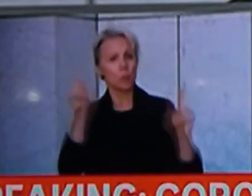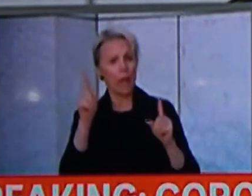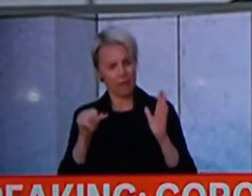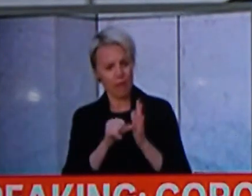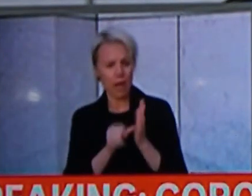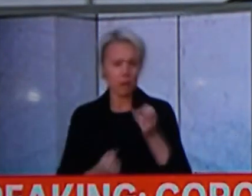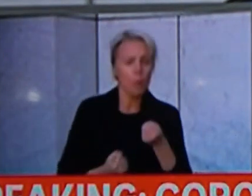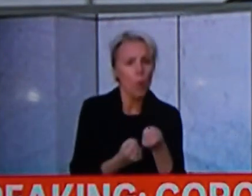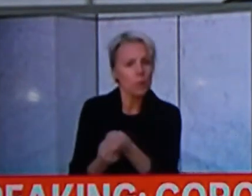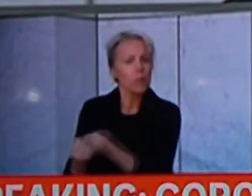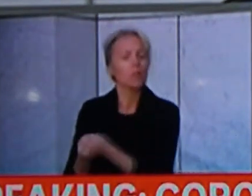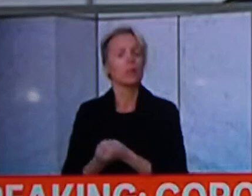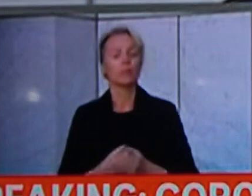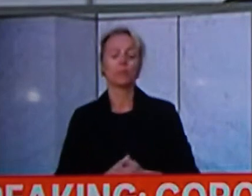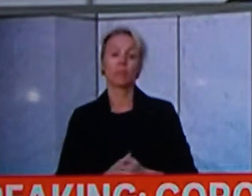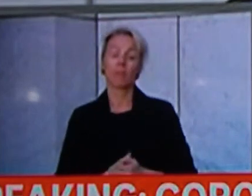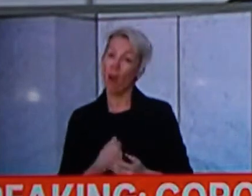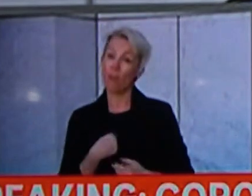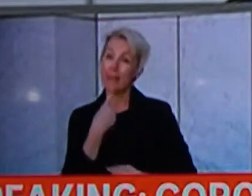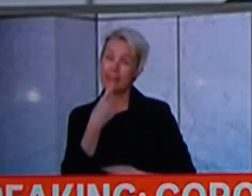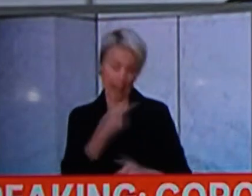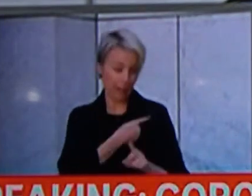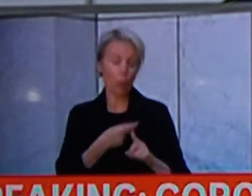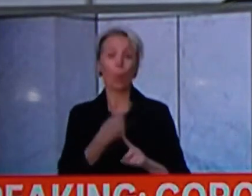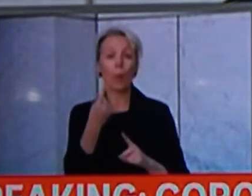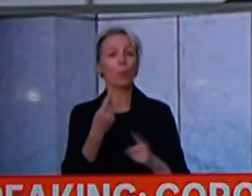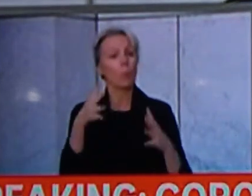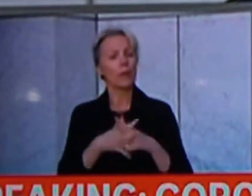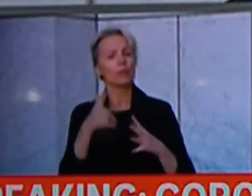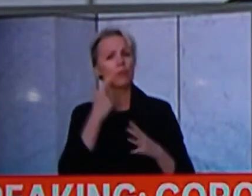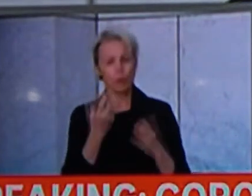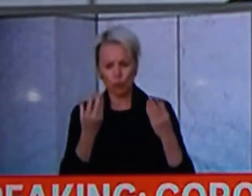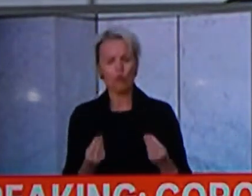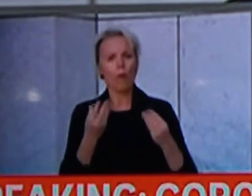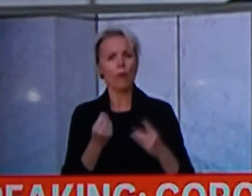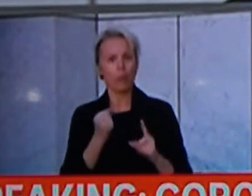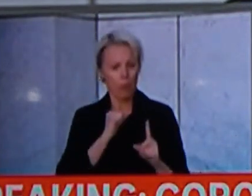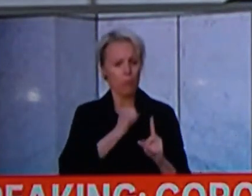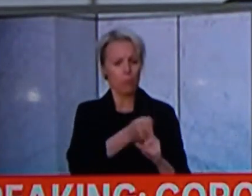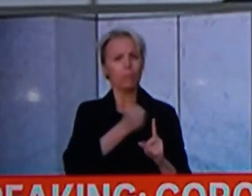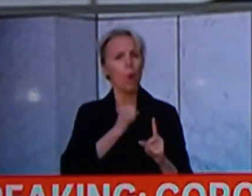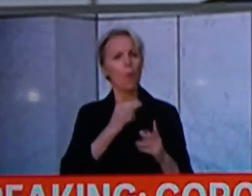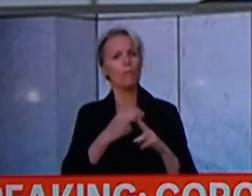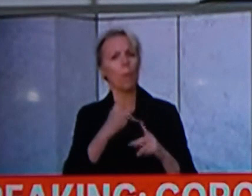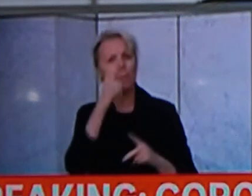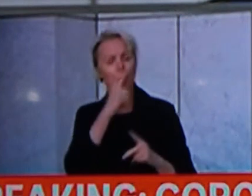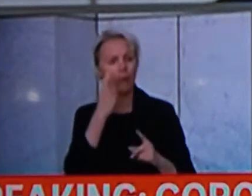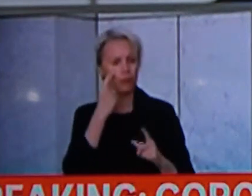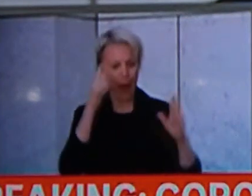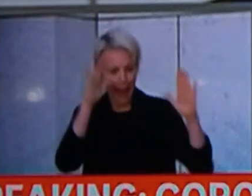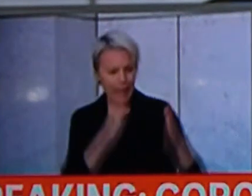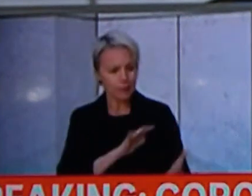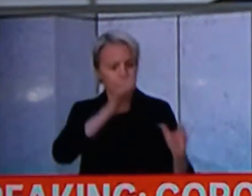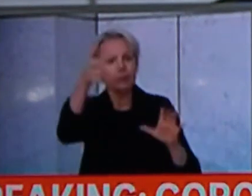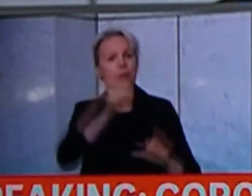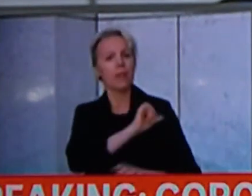week, about comforting, if you like, shielding and softening the blow, cushioning the blow, that is